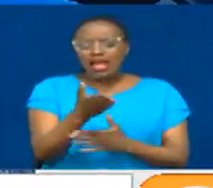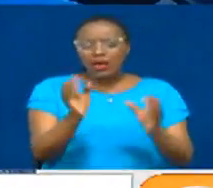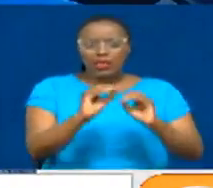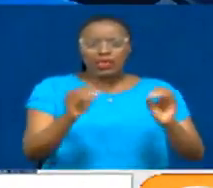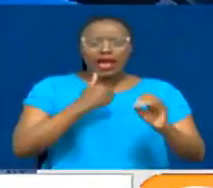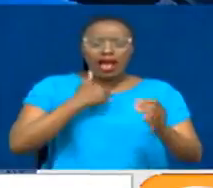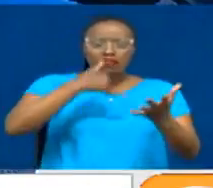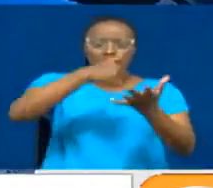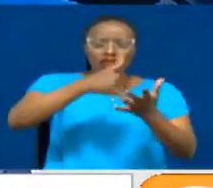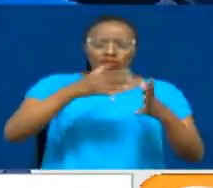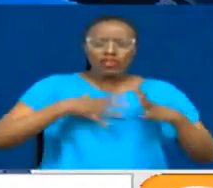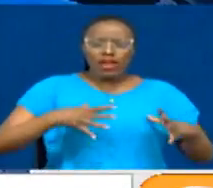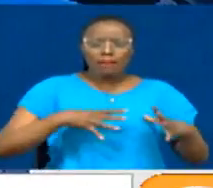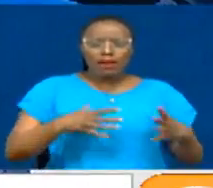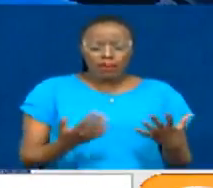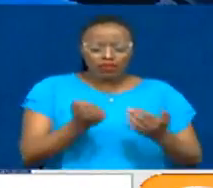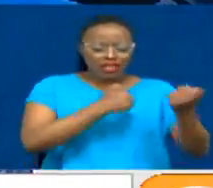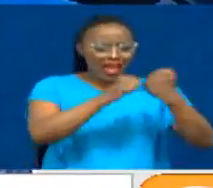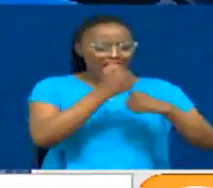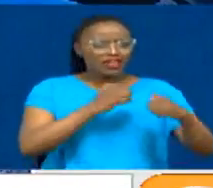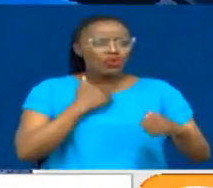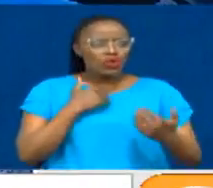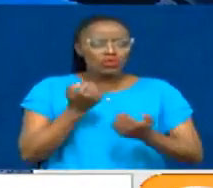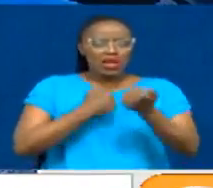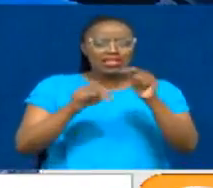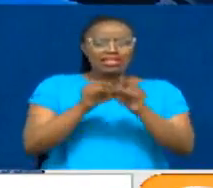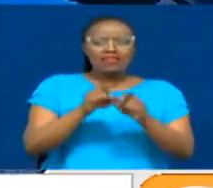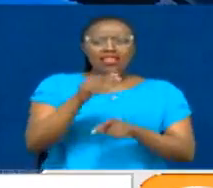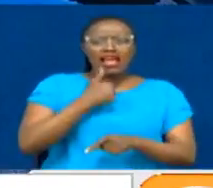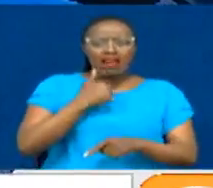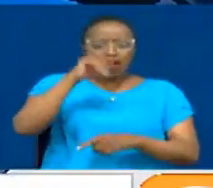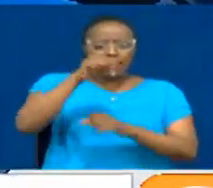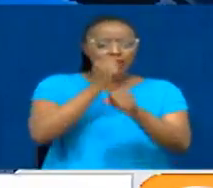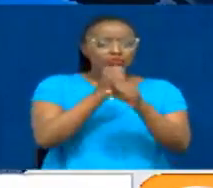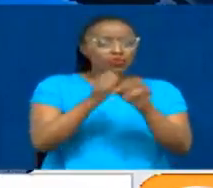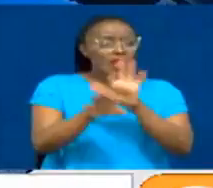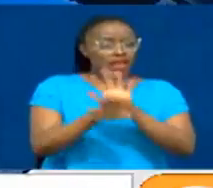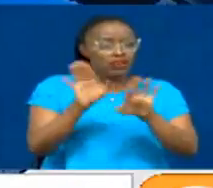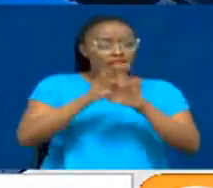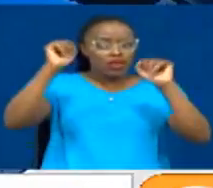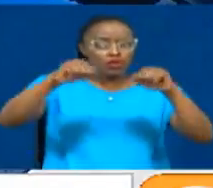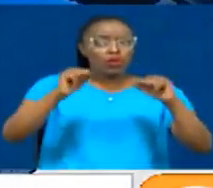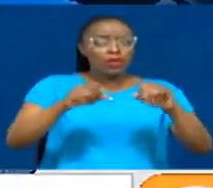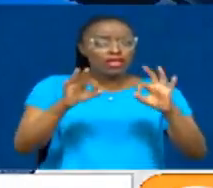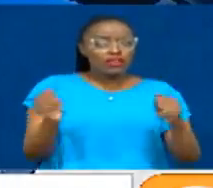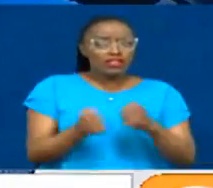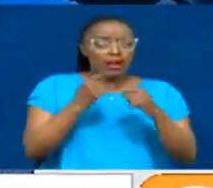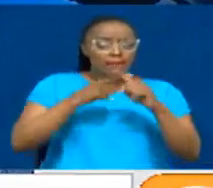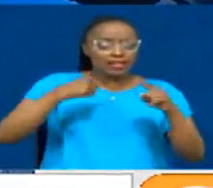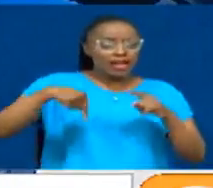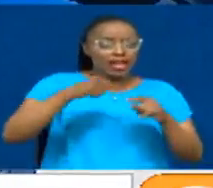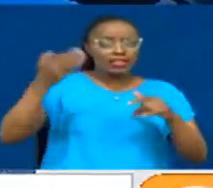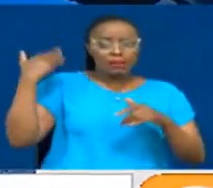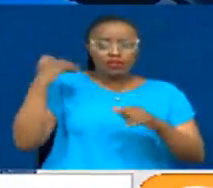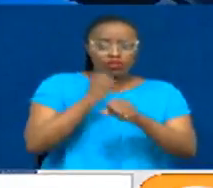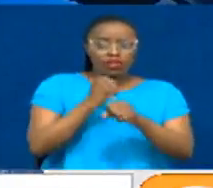have engagements so to be preemptive and proactive. We don't want to react like this now. Of course, you have to do what you have to do when something like this happens. But what we have done in the